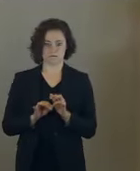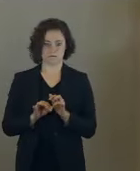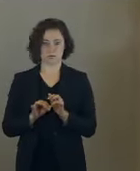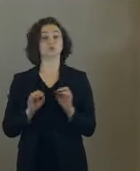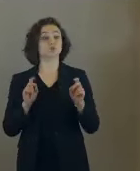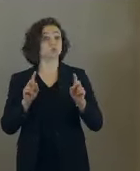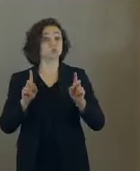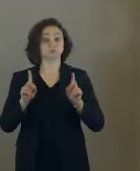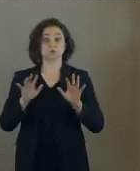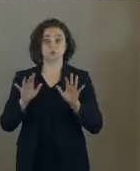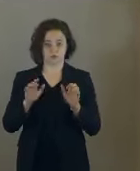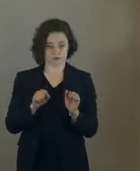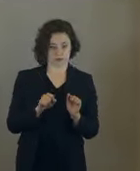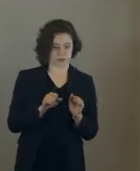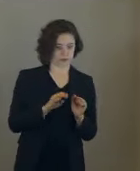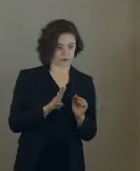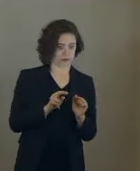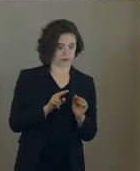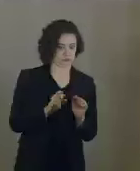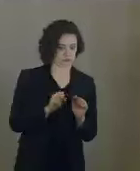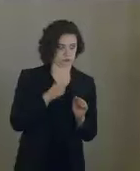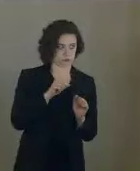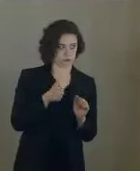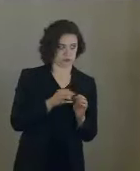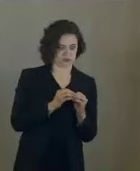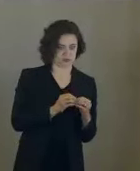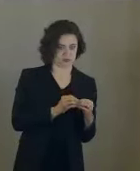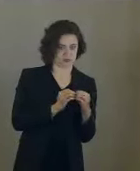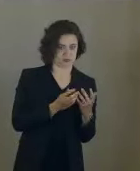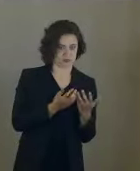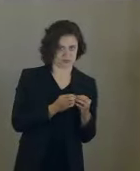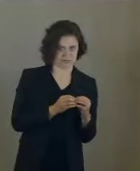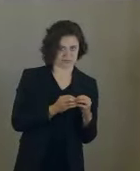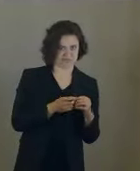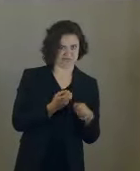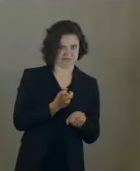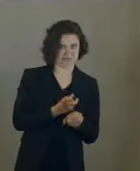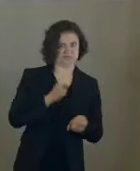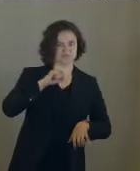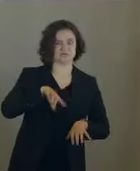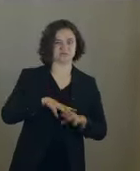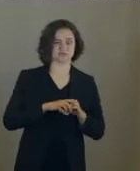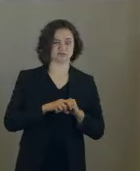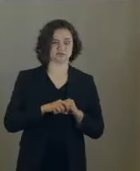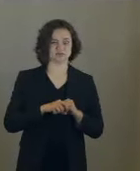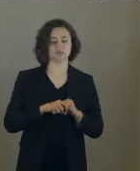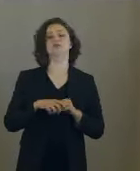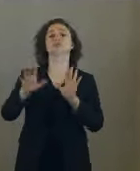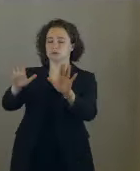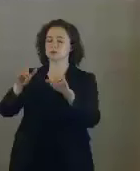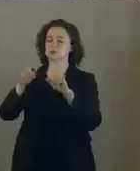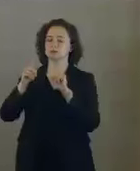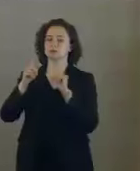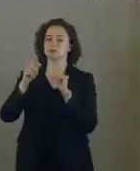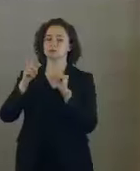Okay. Yeah, the bonuses. Yeah, yeah, yeah. No, Yeah, I- gotcha. Yep. Okay, Yeah, I echo the